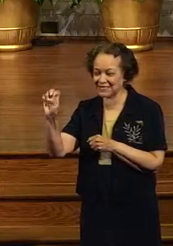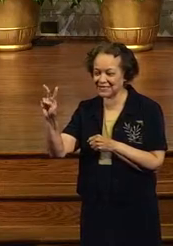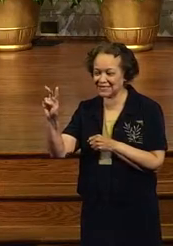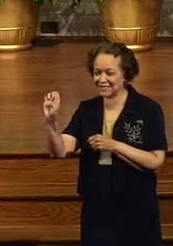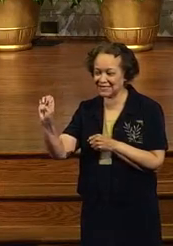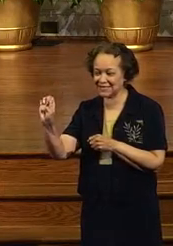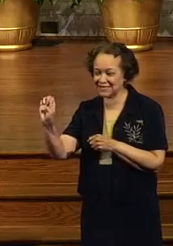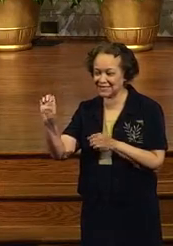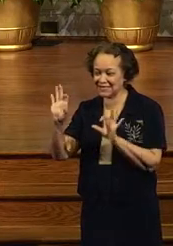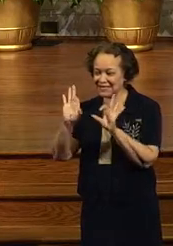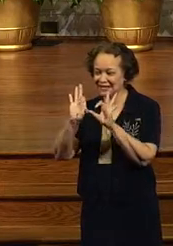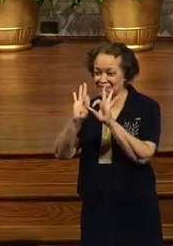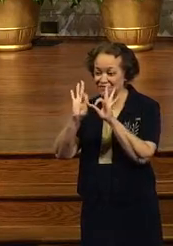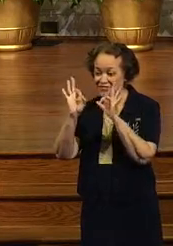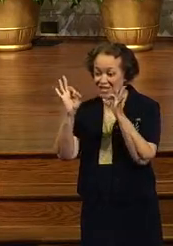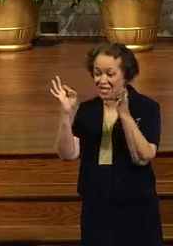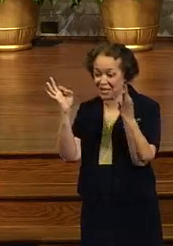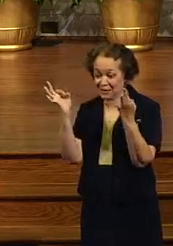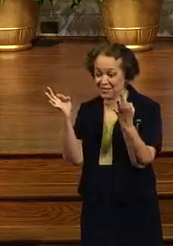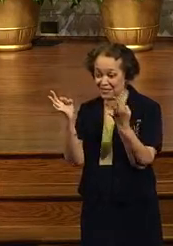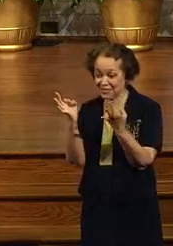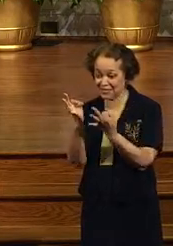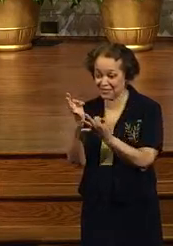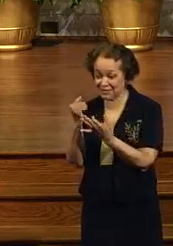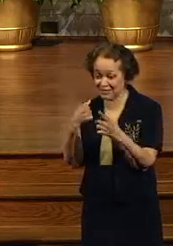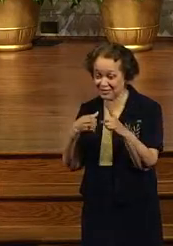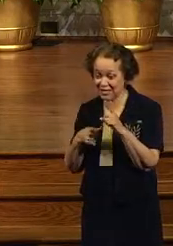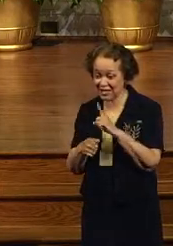The family is under attack.